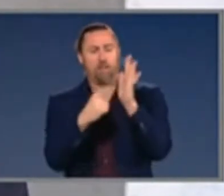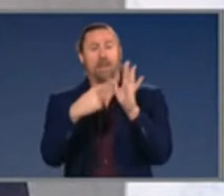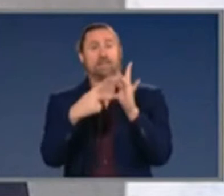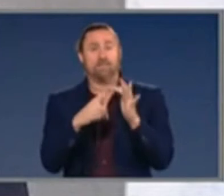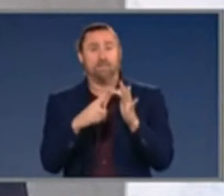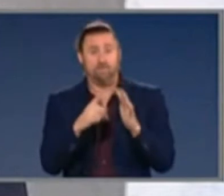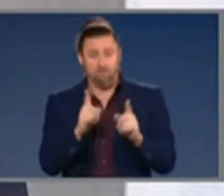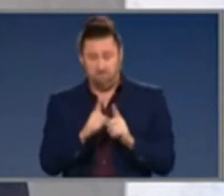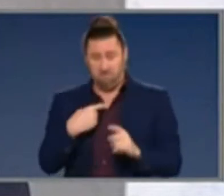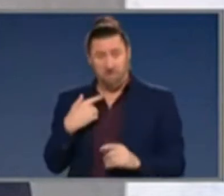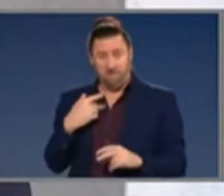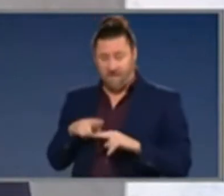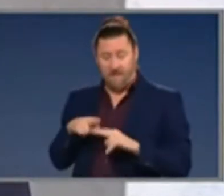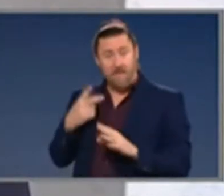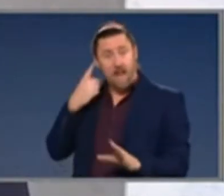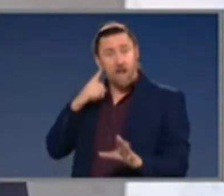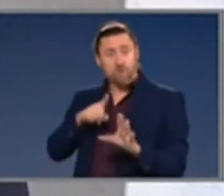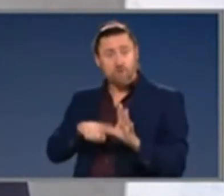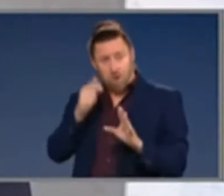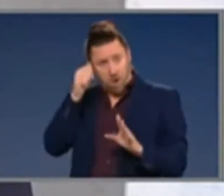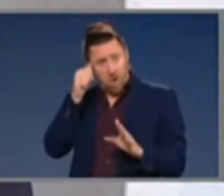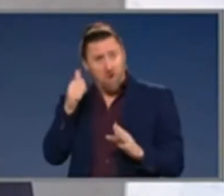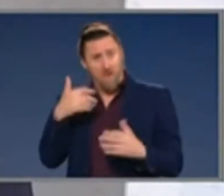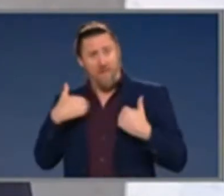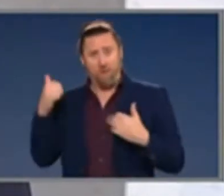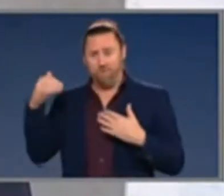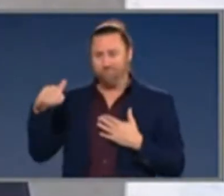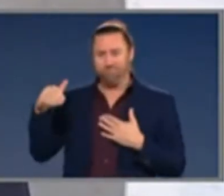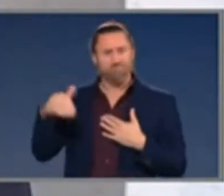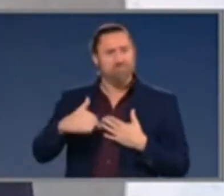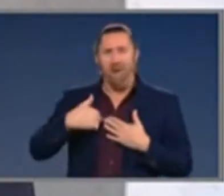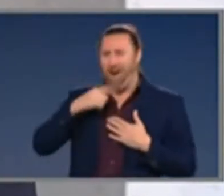with my own father last year. And they're difficult decisions,